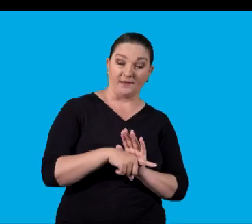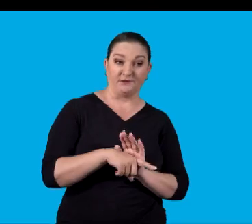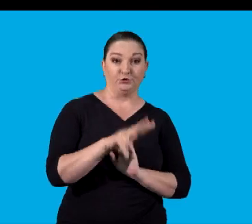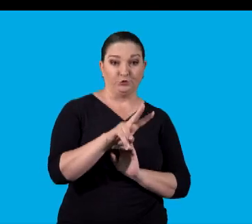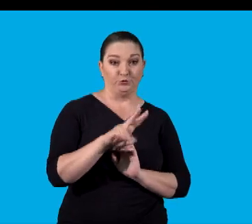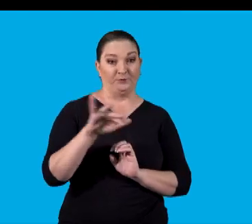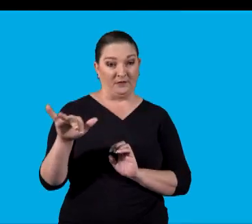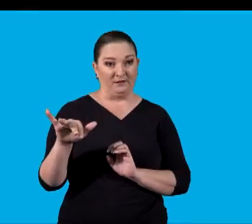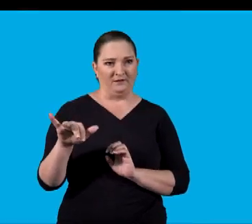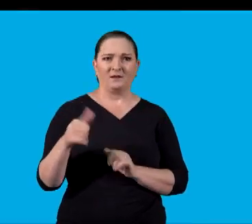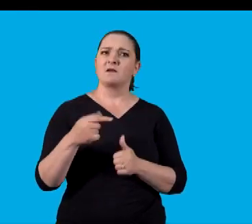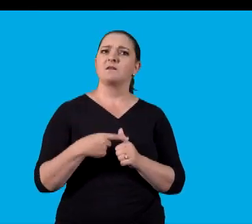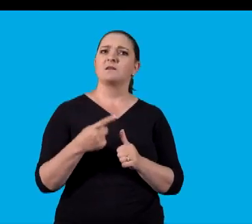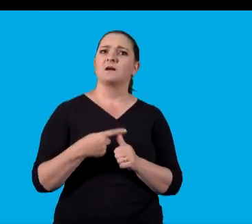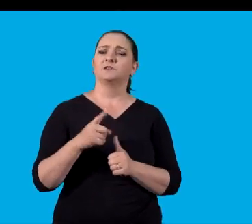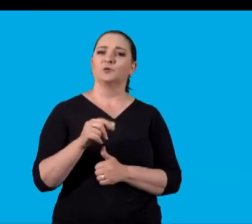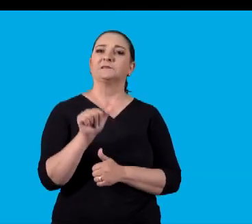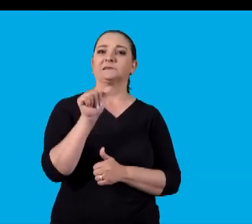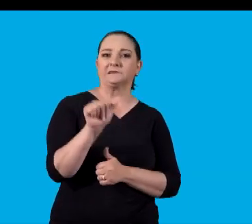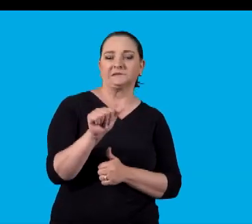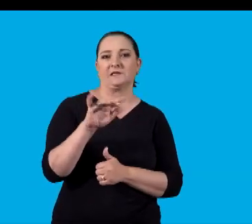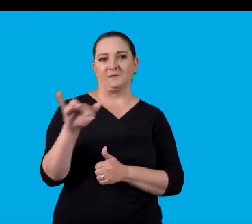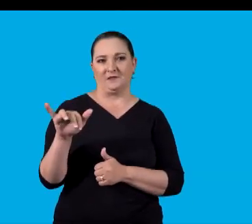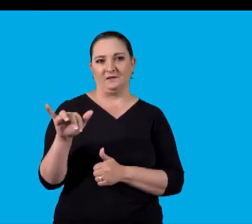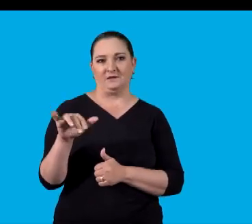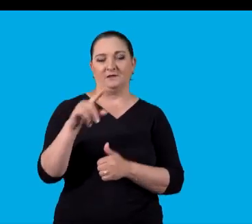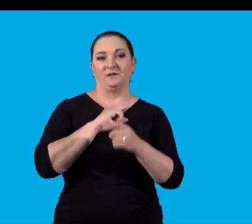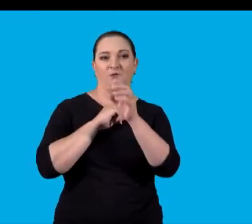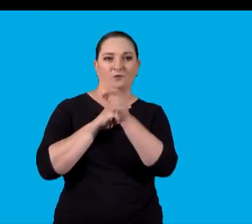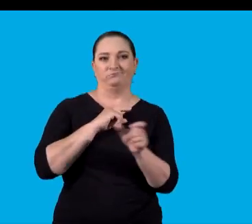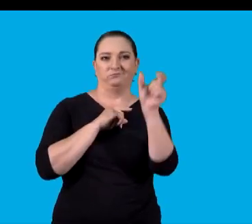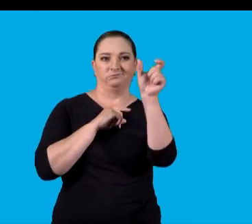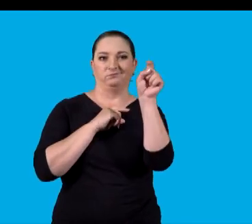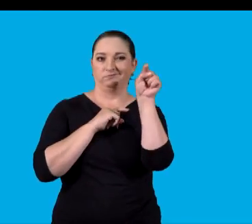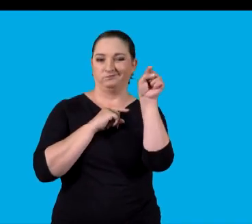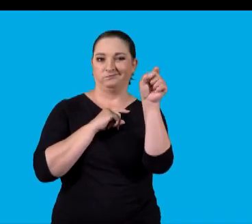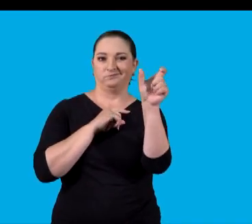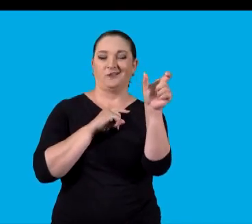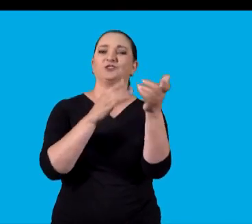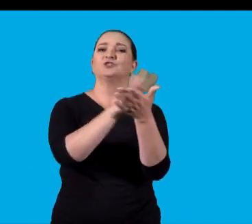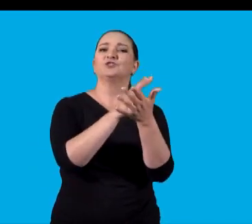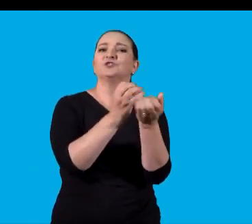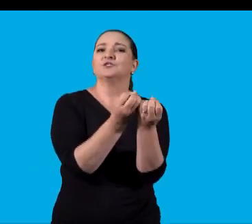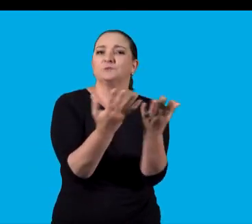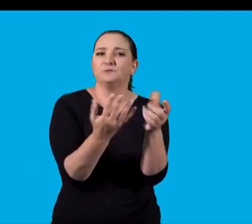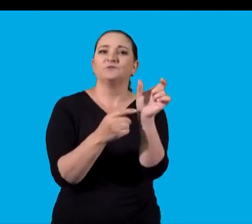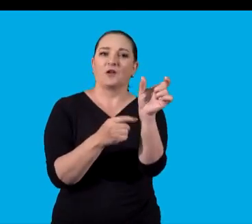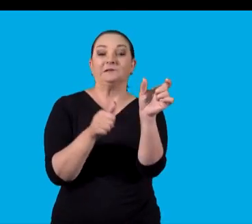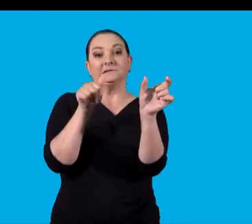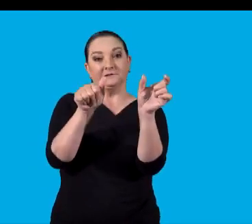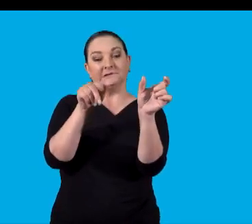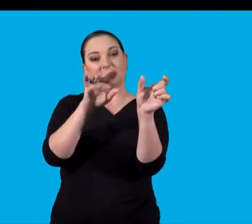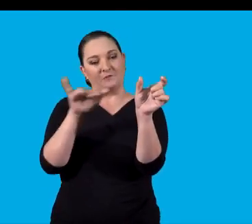plus 2 million, but minus 2 million. And then I'll then get 6 million. That means here at the beginning, it